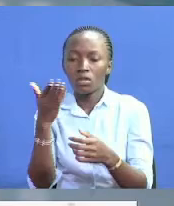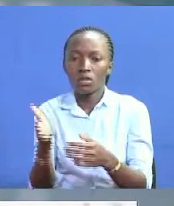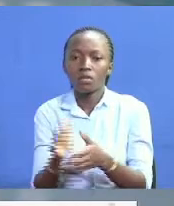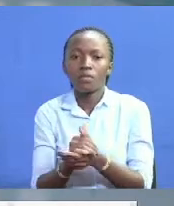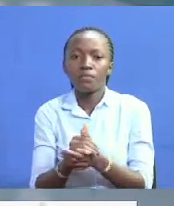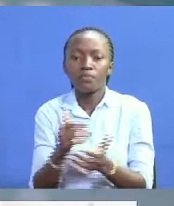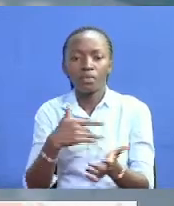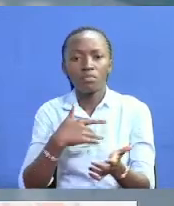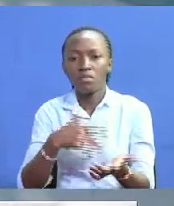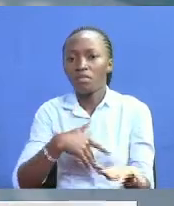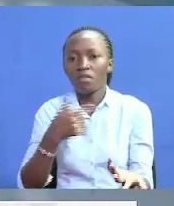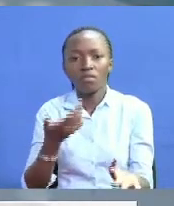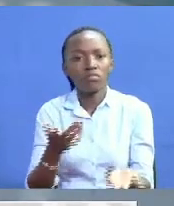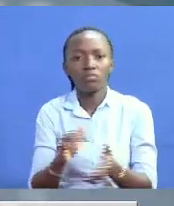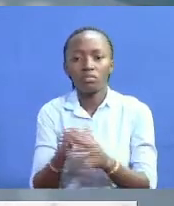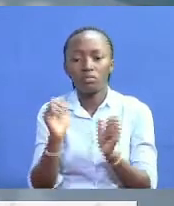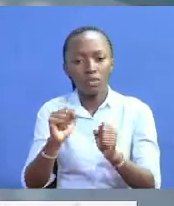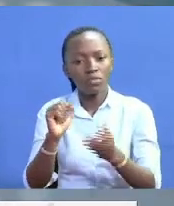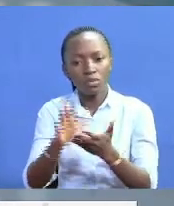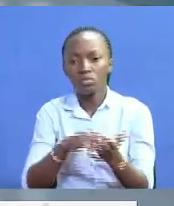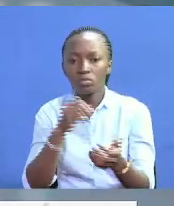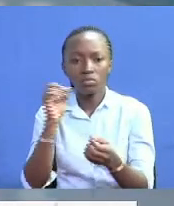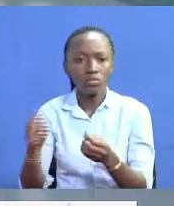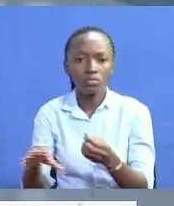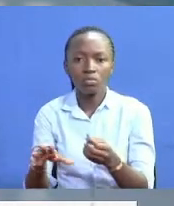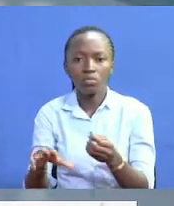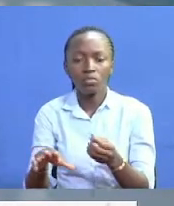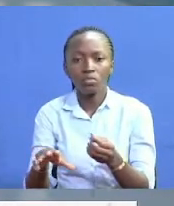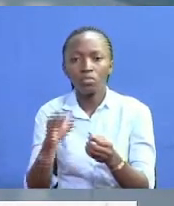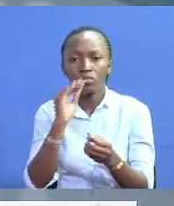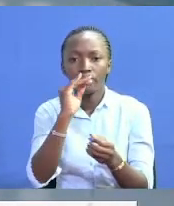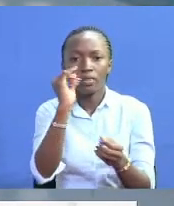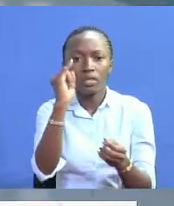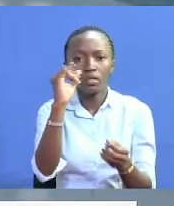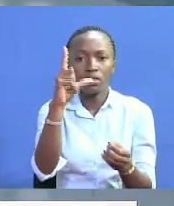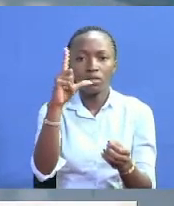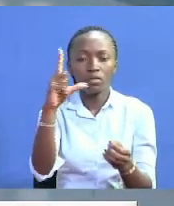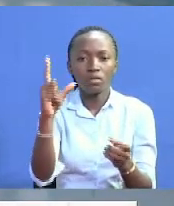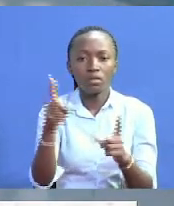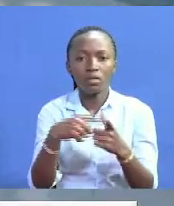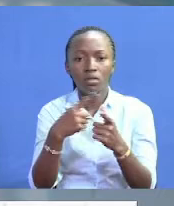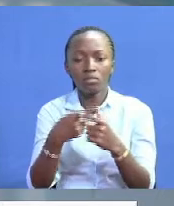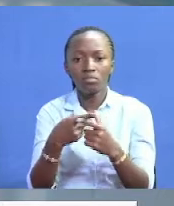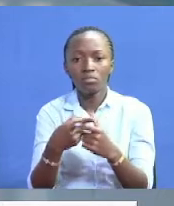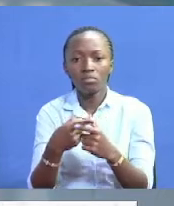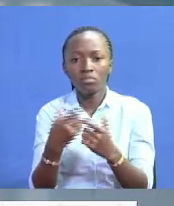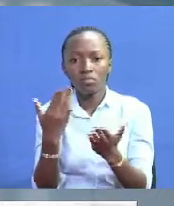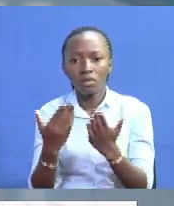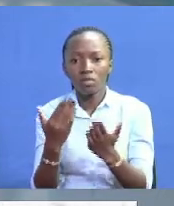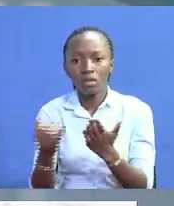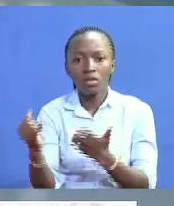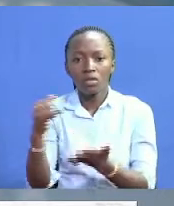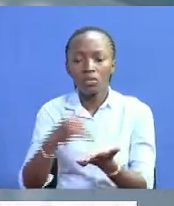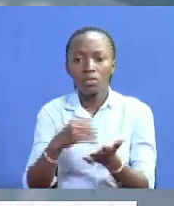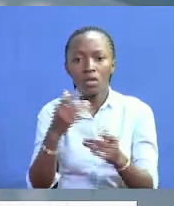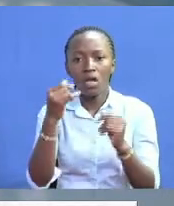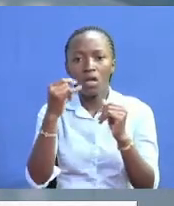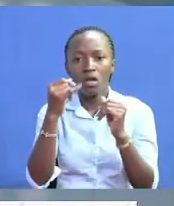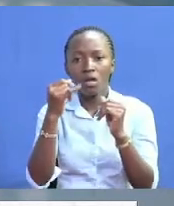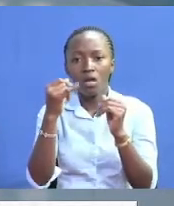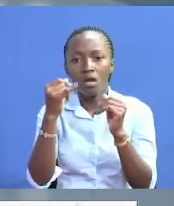So again, I feel as if it should be scrapped off or something else be introduced as well, along the lines